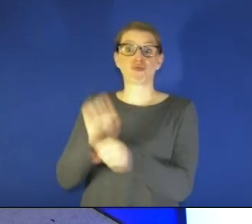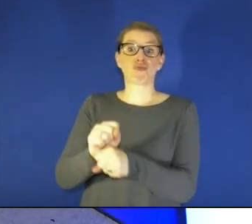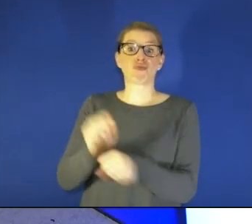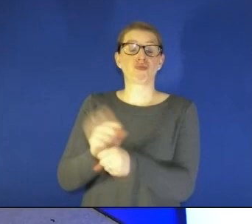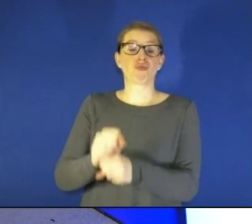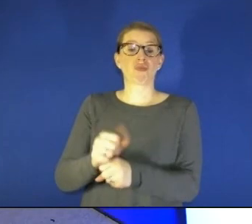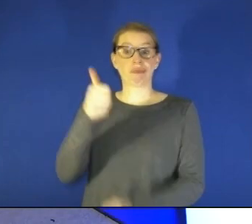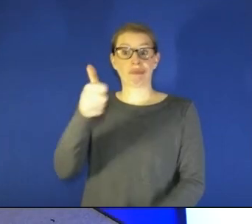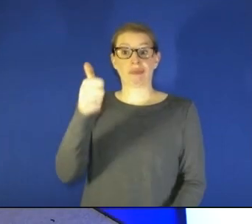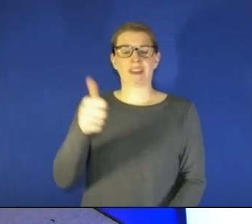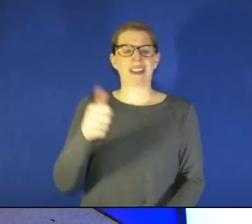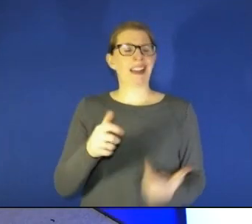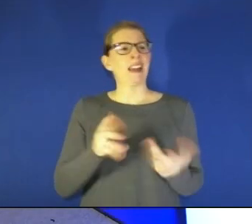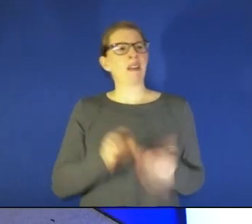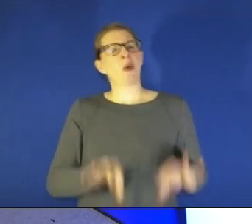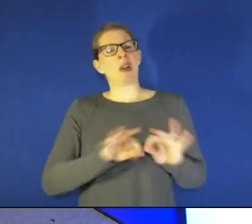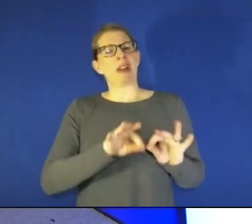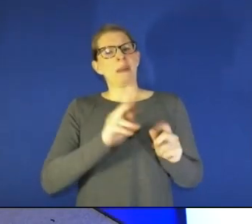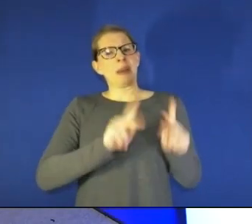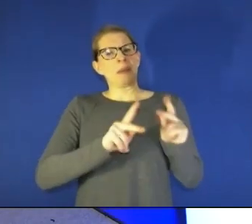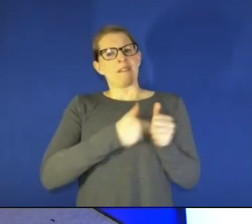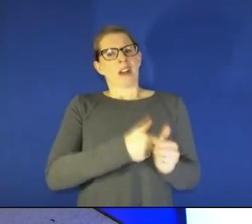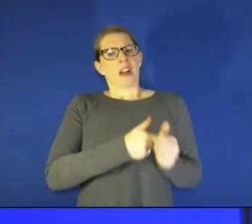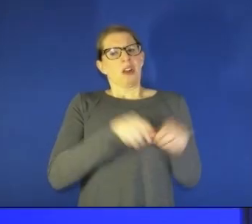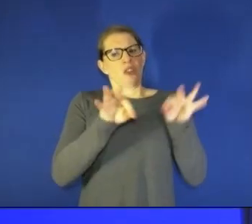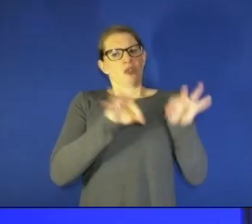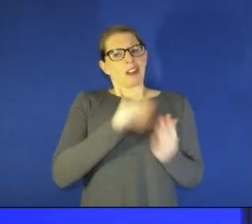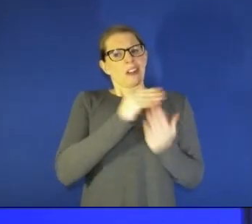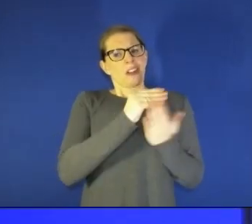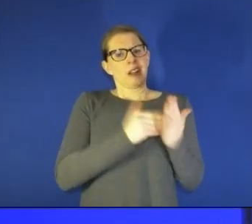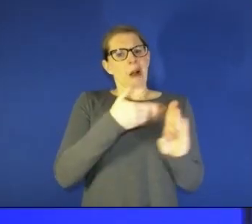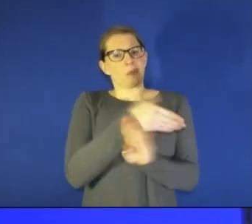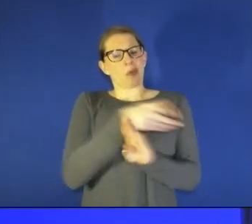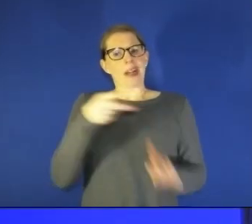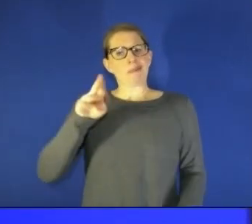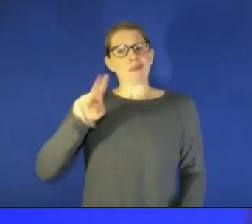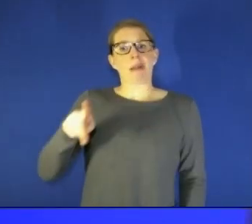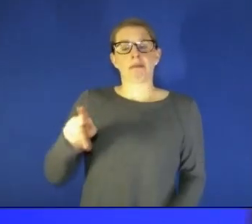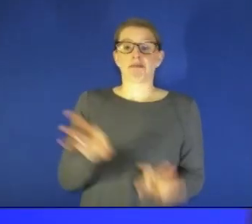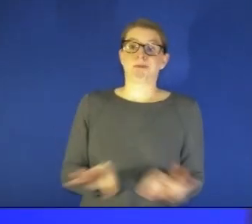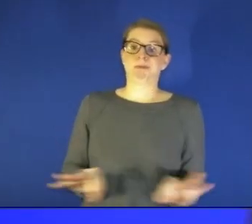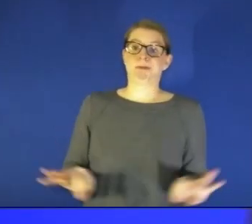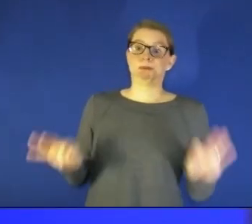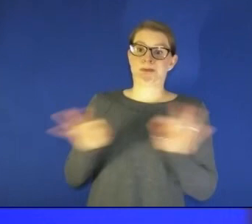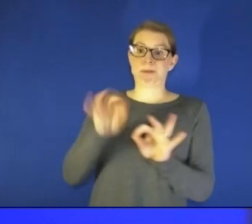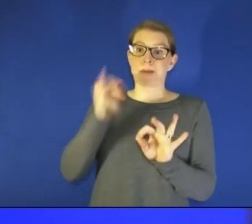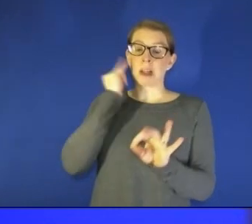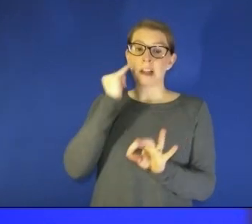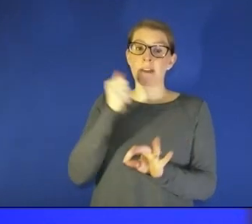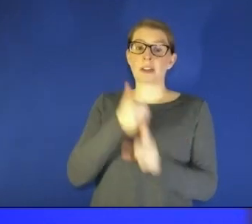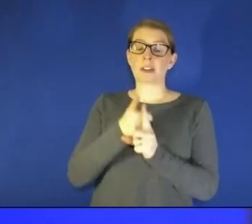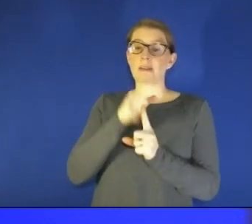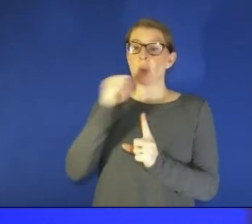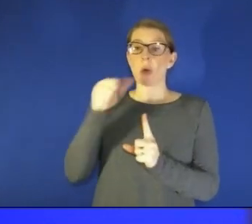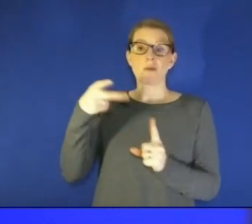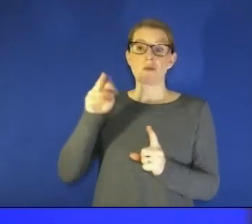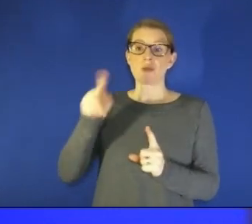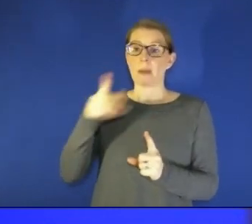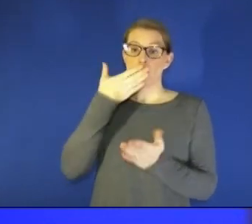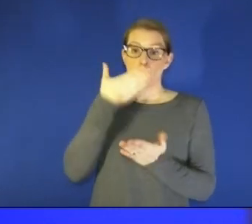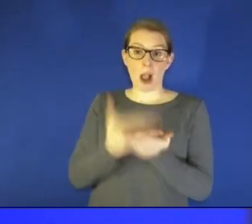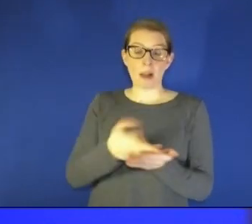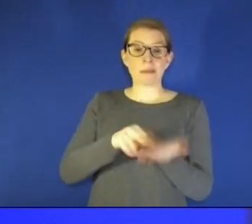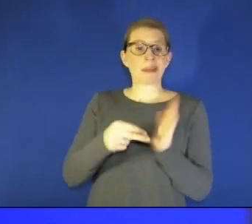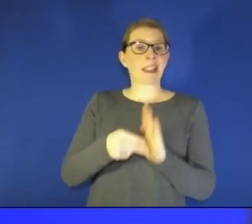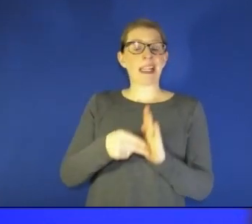make sure that people really follow and stick to the pre-prep? It's incredibly important. If you don't prep well, then we can't see the lining, and that's what we're looking for, is that lining